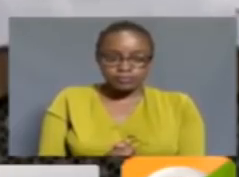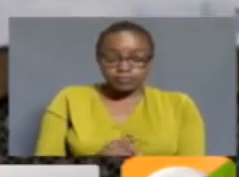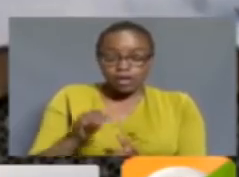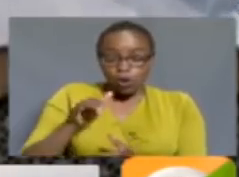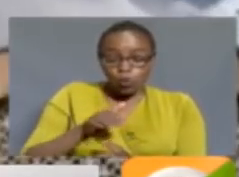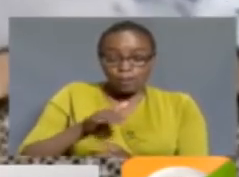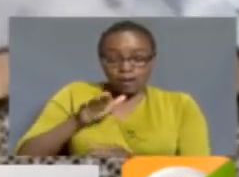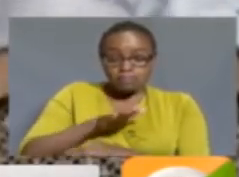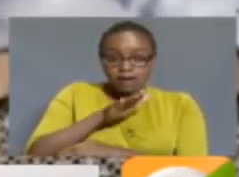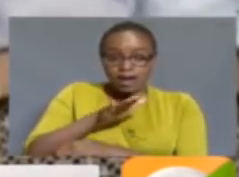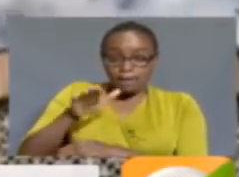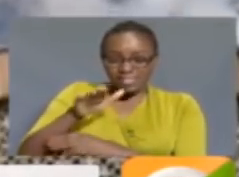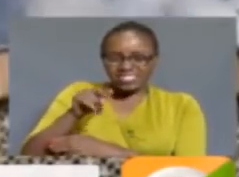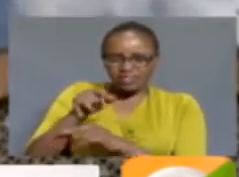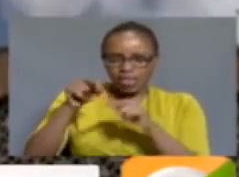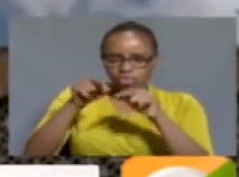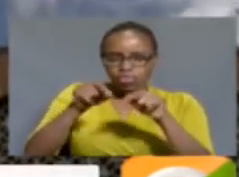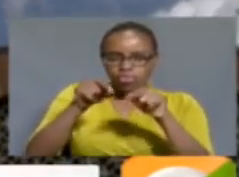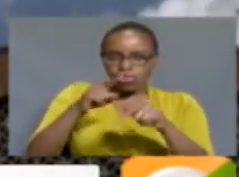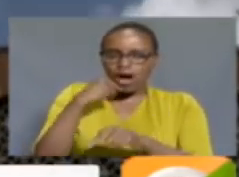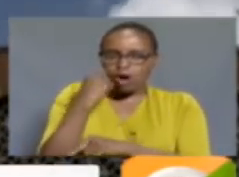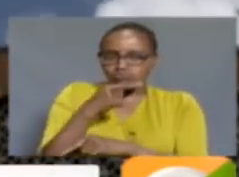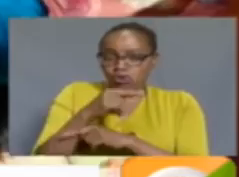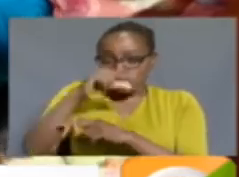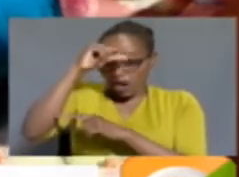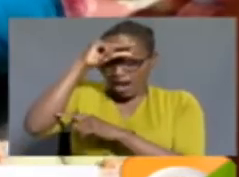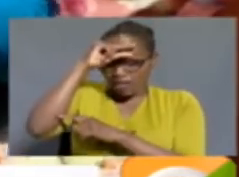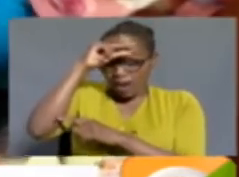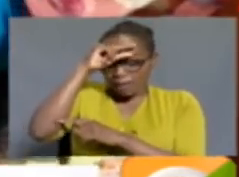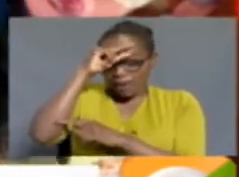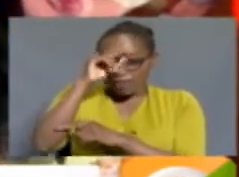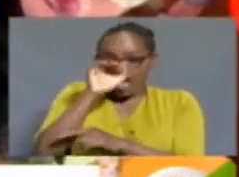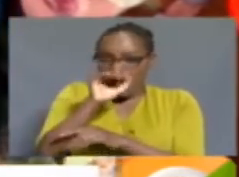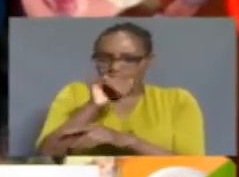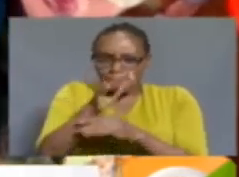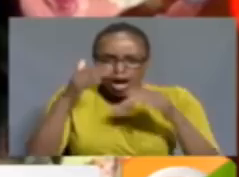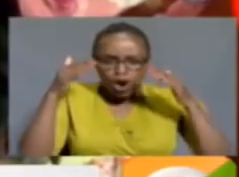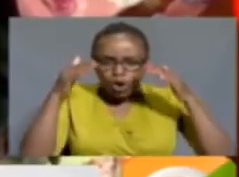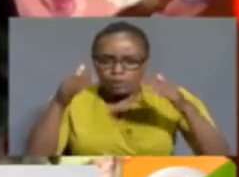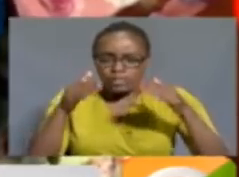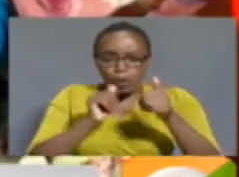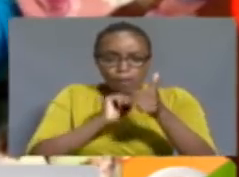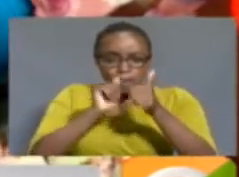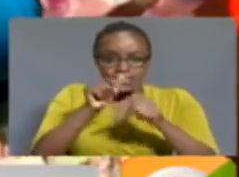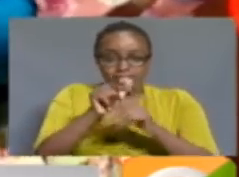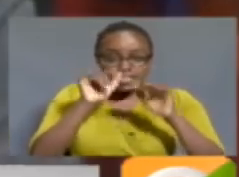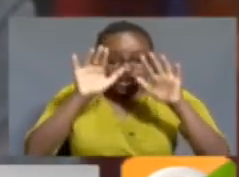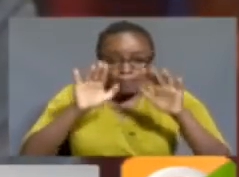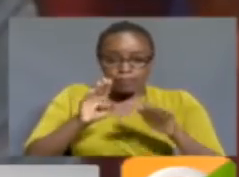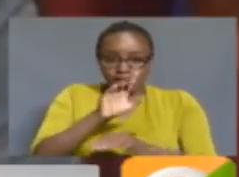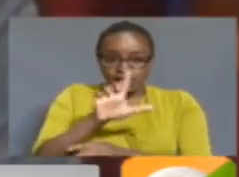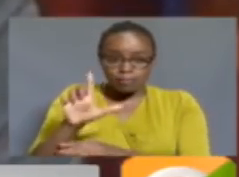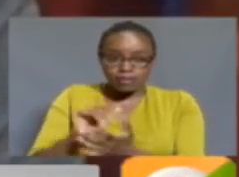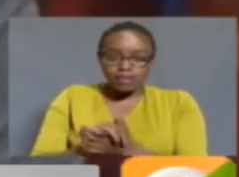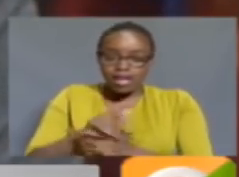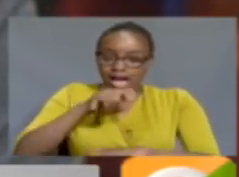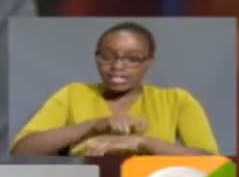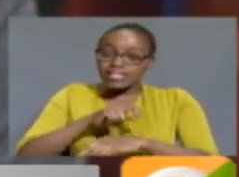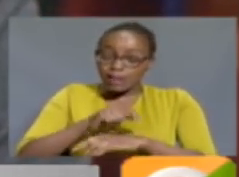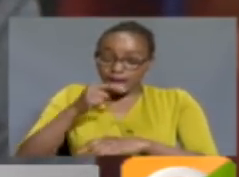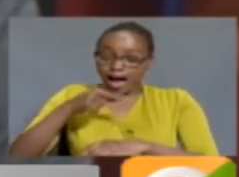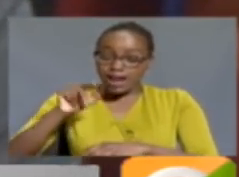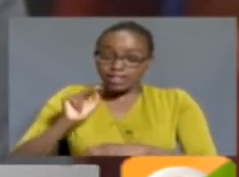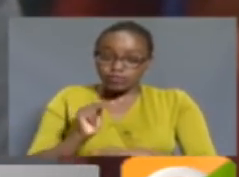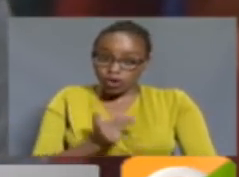Women parliamentarians are pointing an accusing finger at the government, questioning its commitment to passing the crucial bill. Time is ripe for us